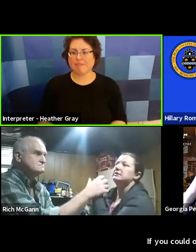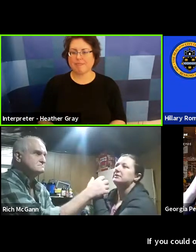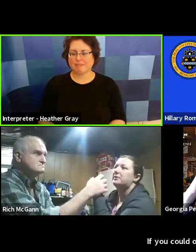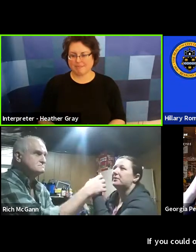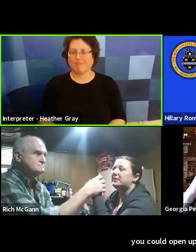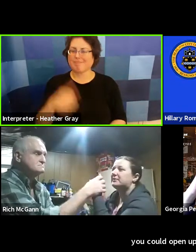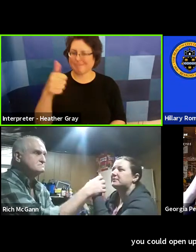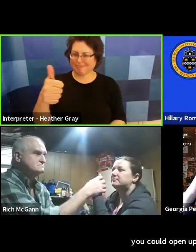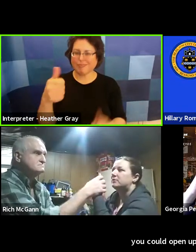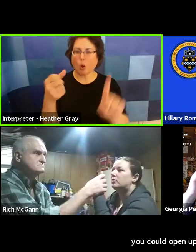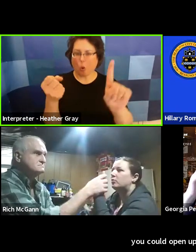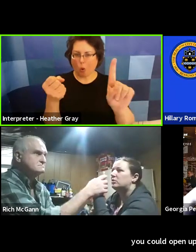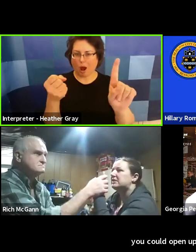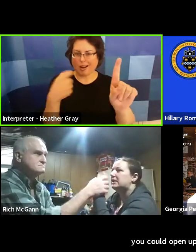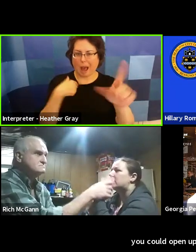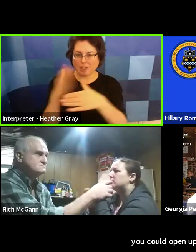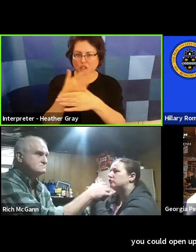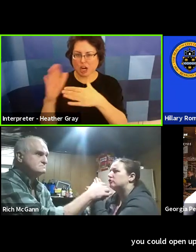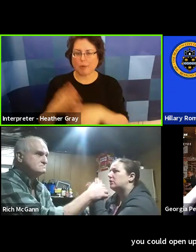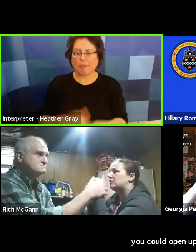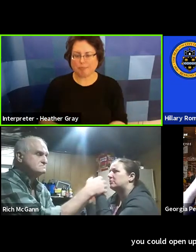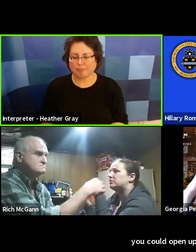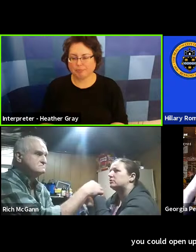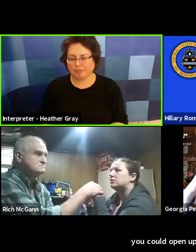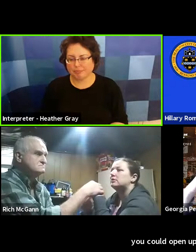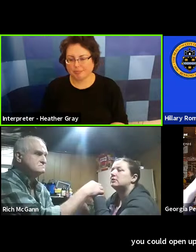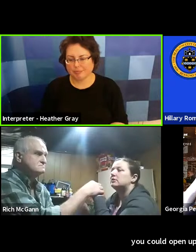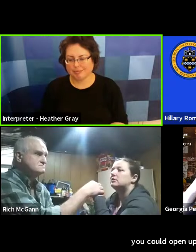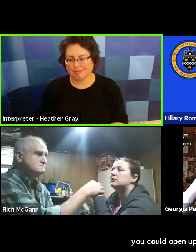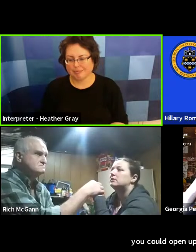Hey, give me 1 second while I share.